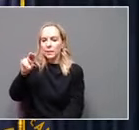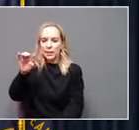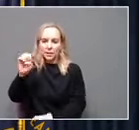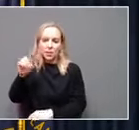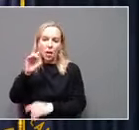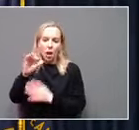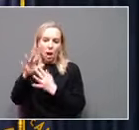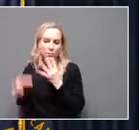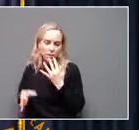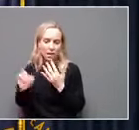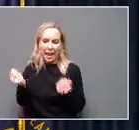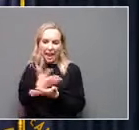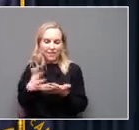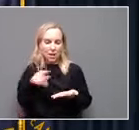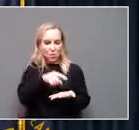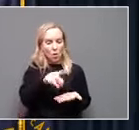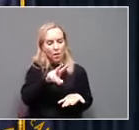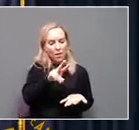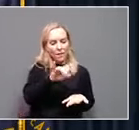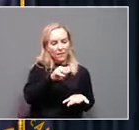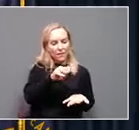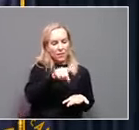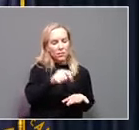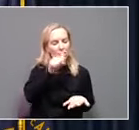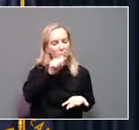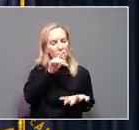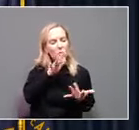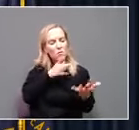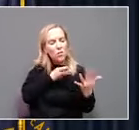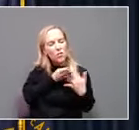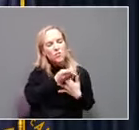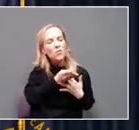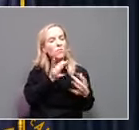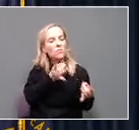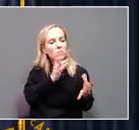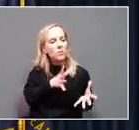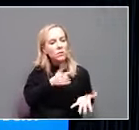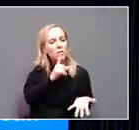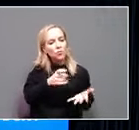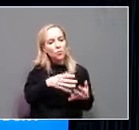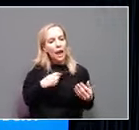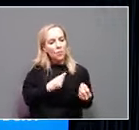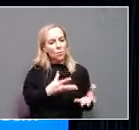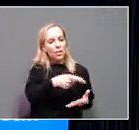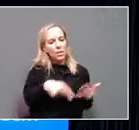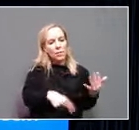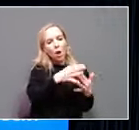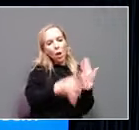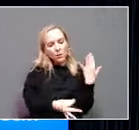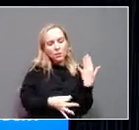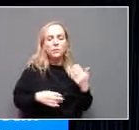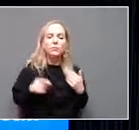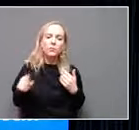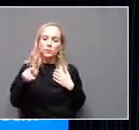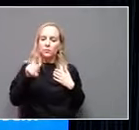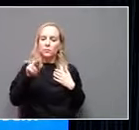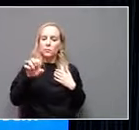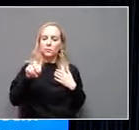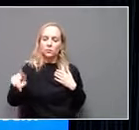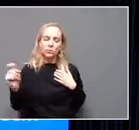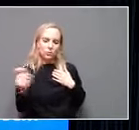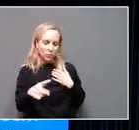individuals have been through, they deserve options. Karen? Governor, you talked about some of the specific programs that